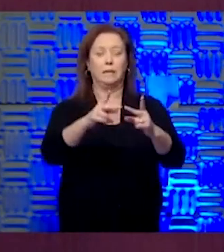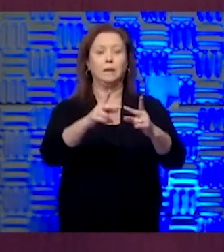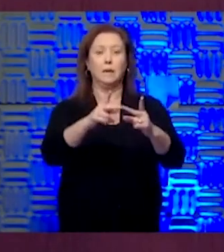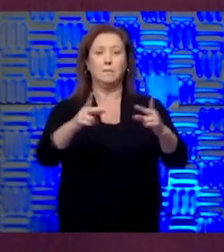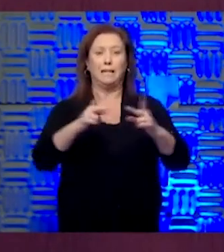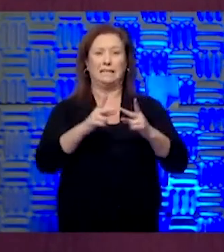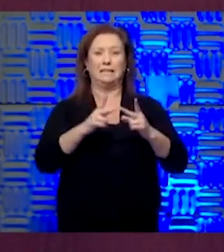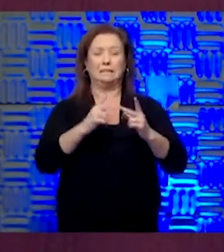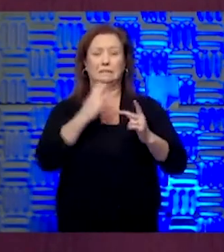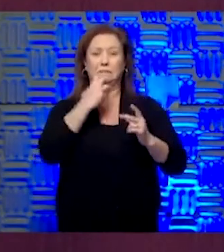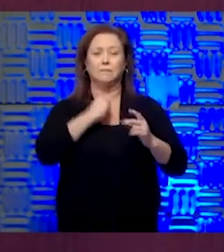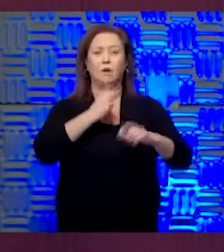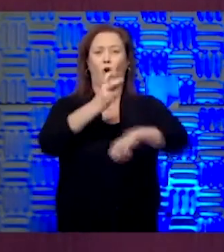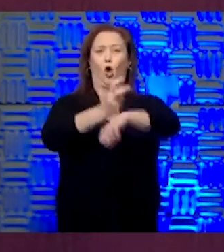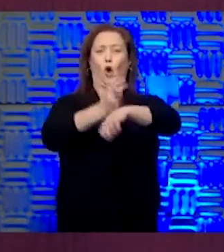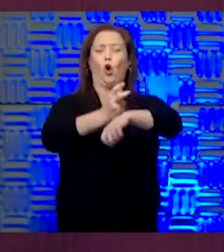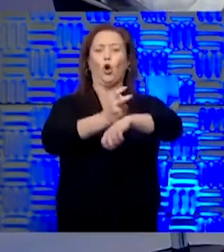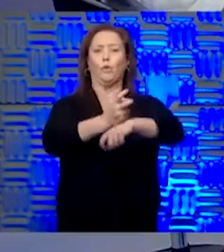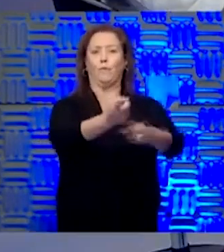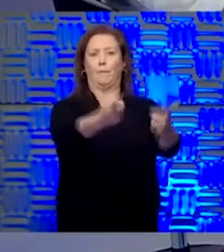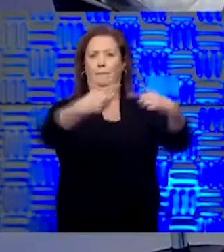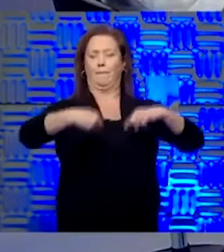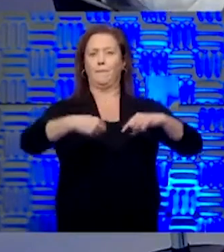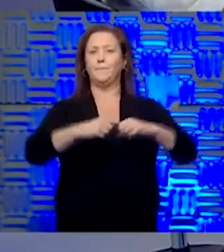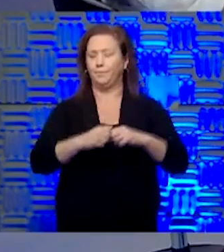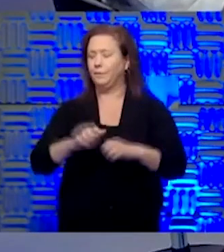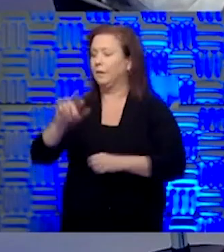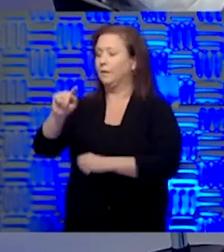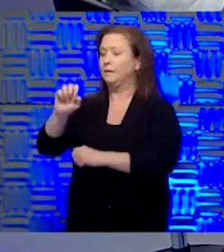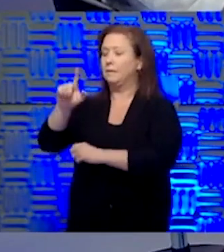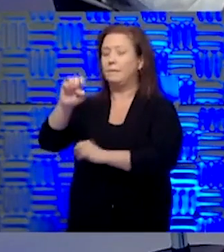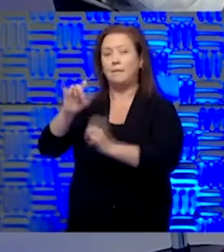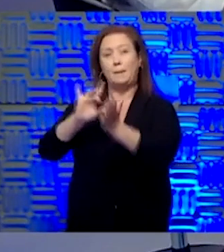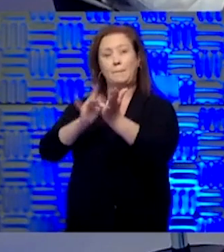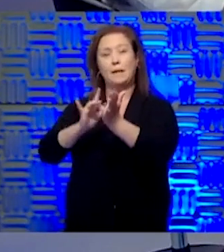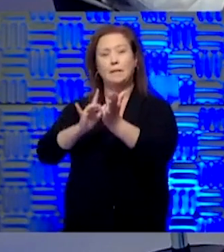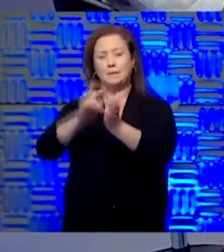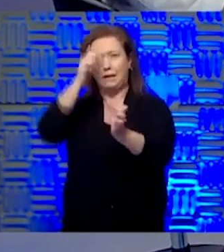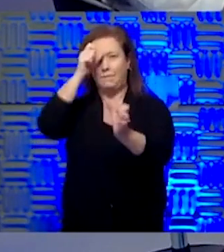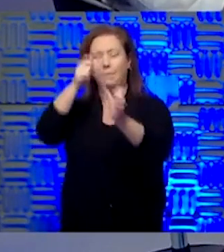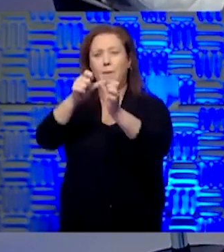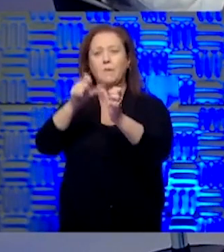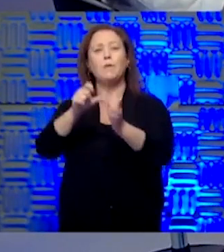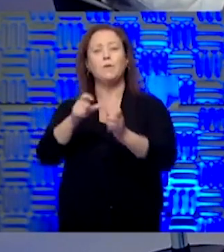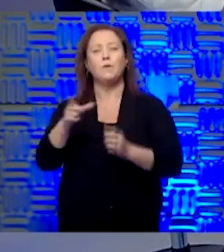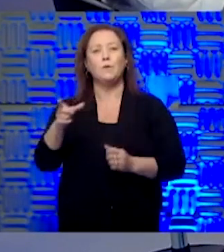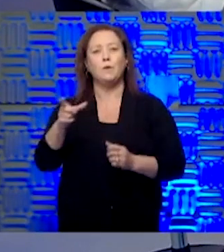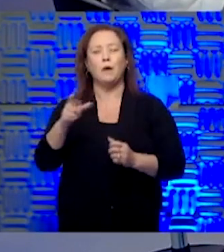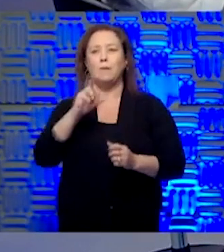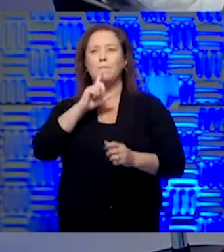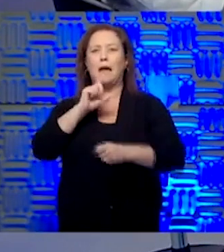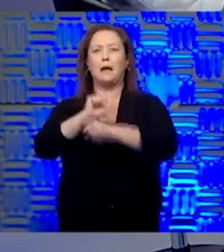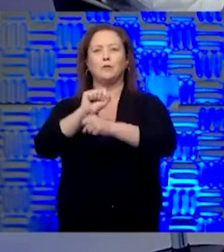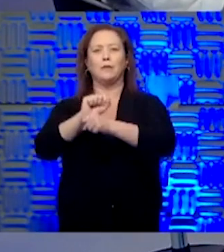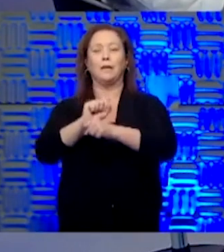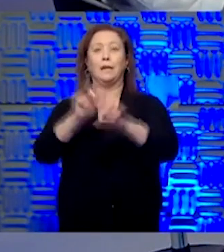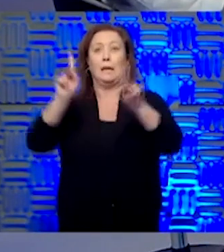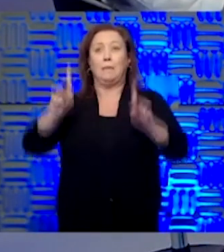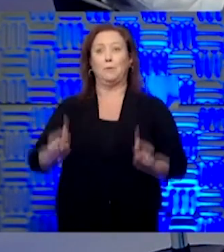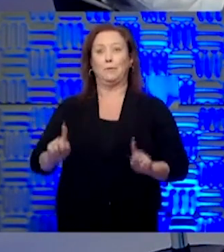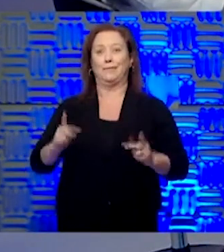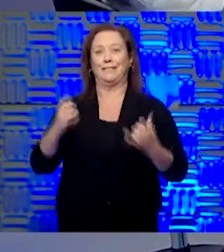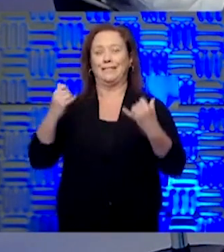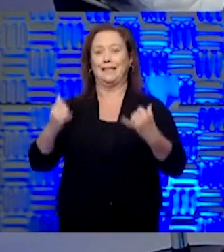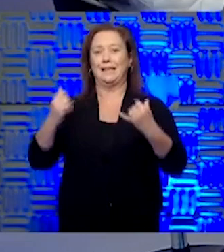from in the past. So, it feels like, and I've done a number of telemedicine visits now, and I'm actually doing an in-person visit